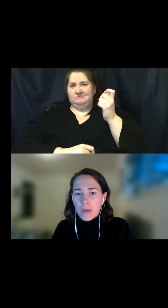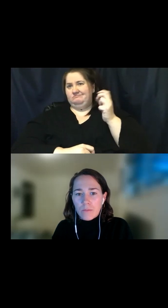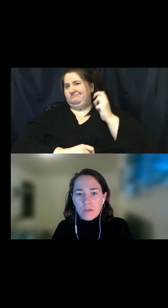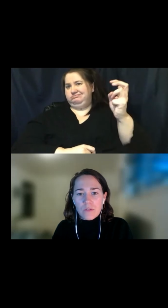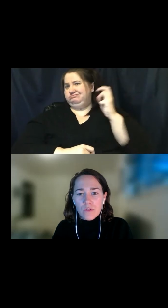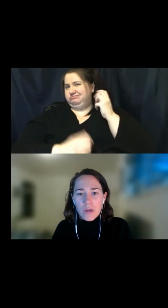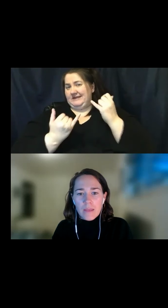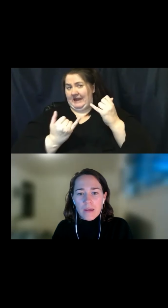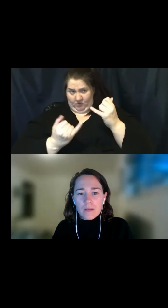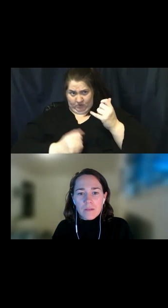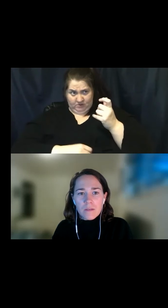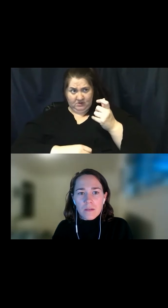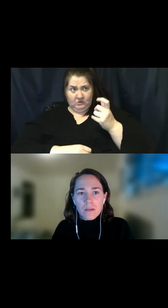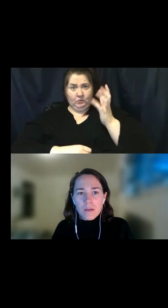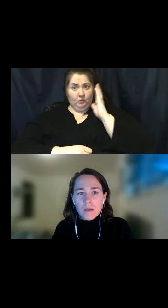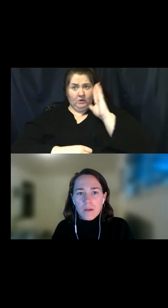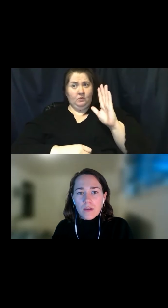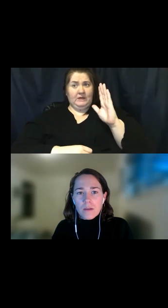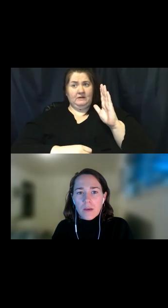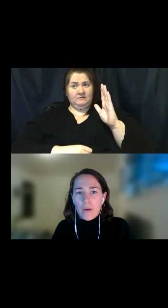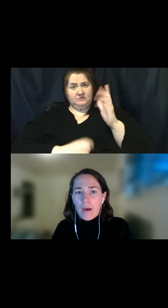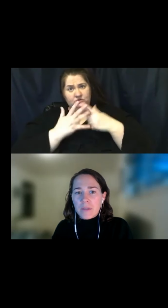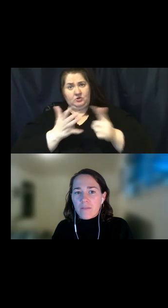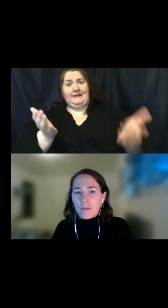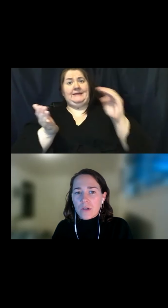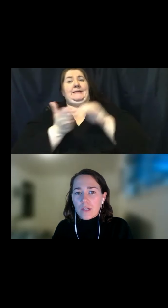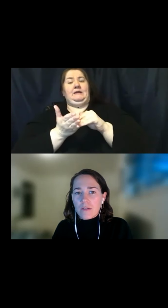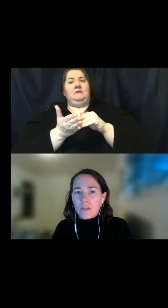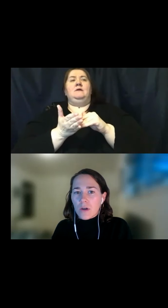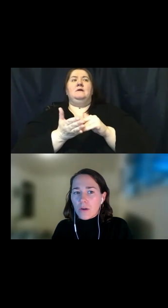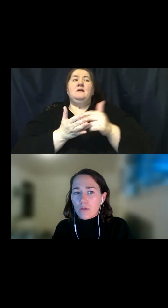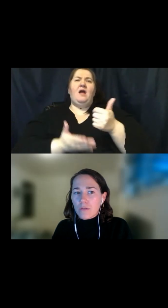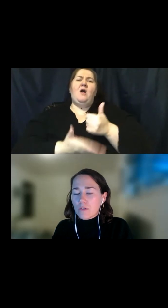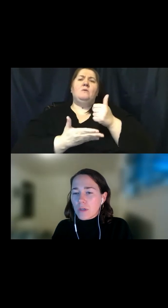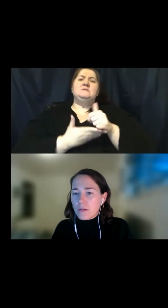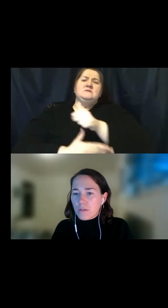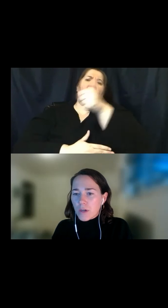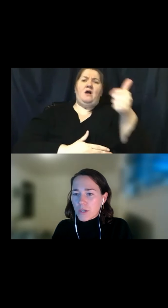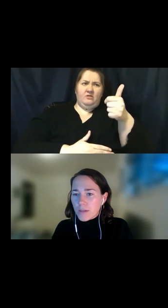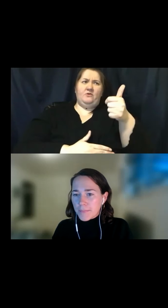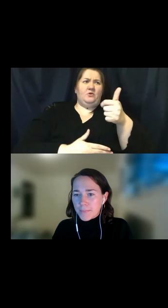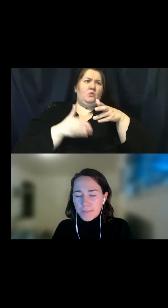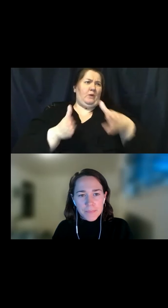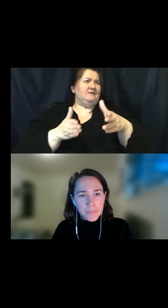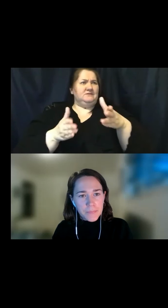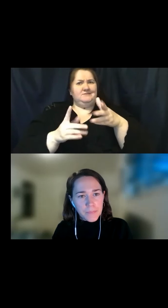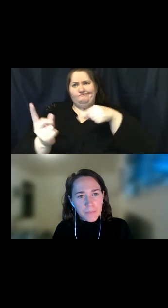plan on restoring this? It will help to give alternatives to car use during construction.